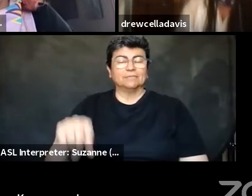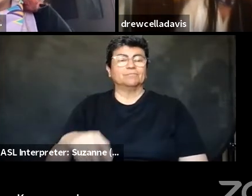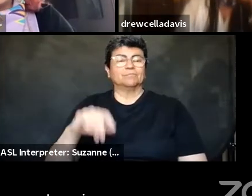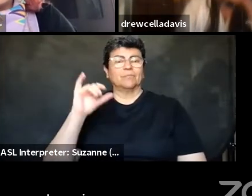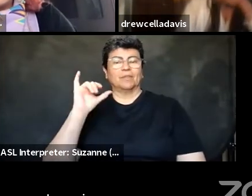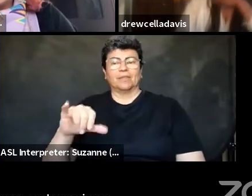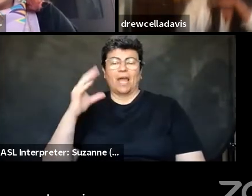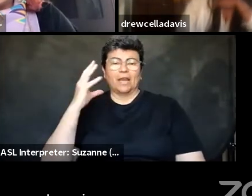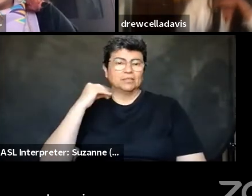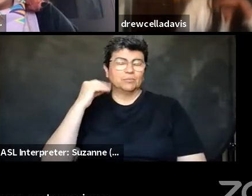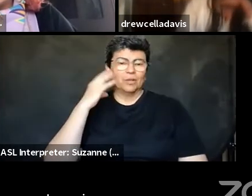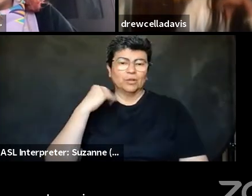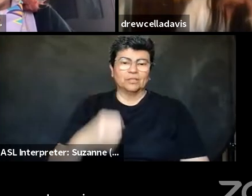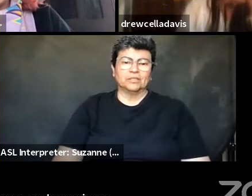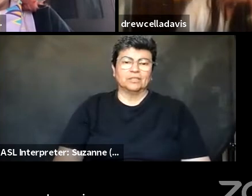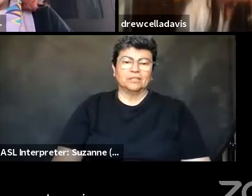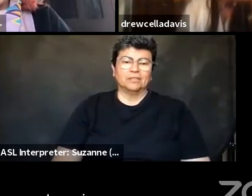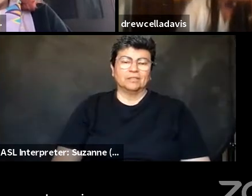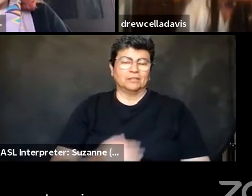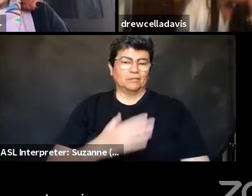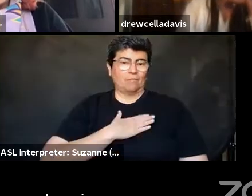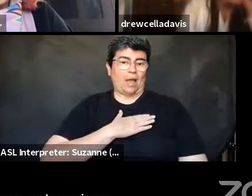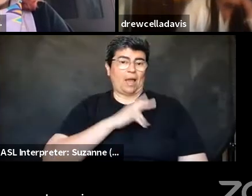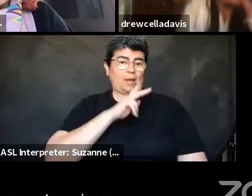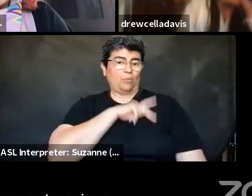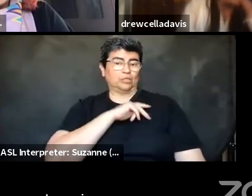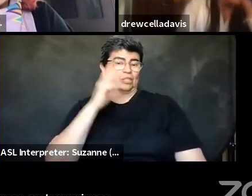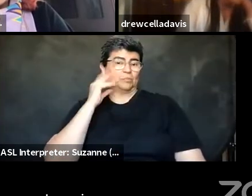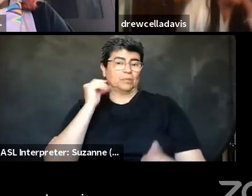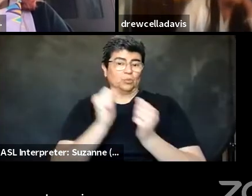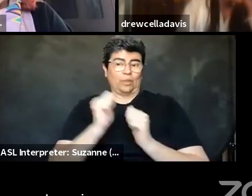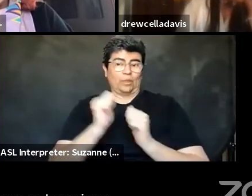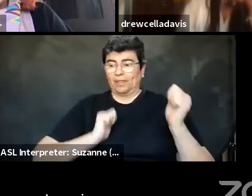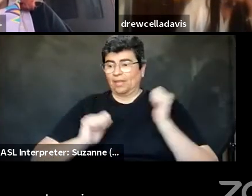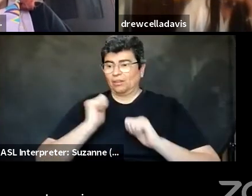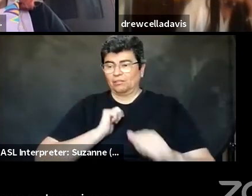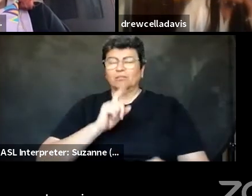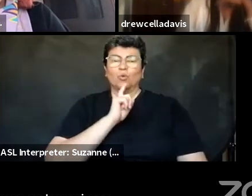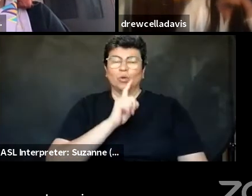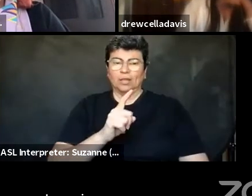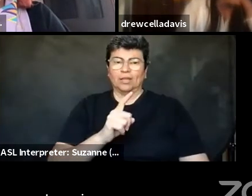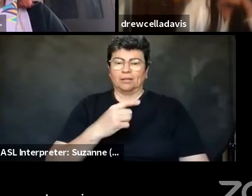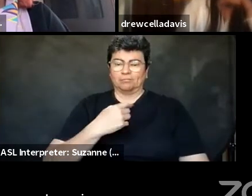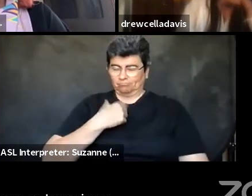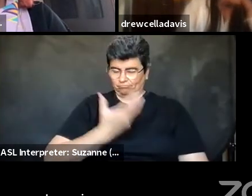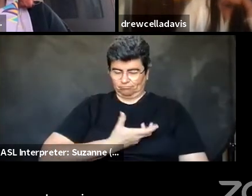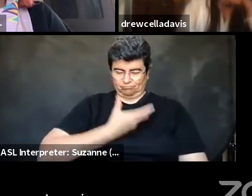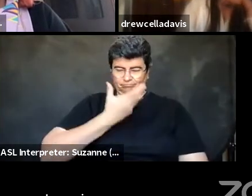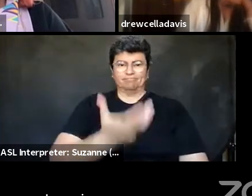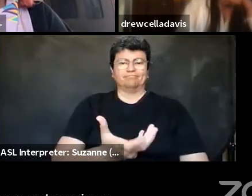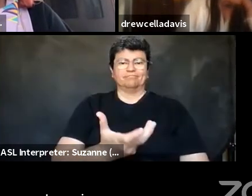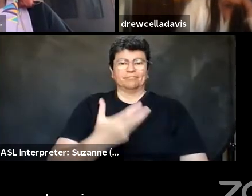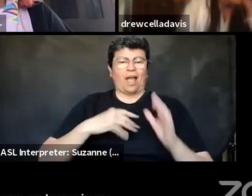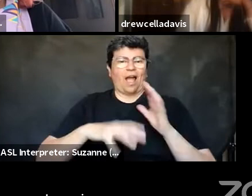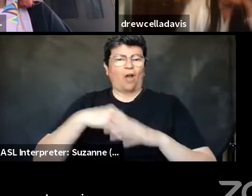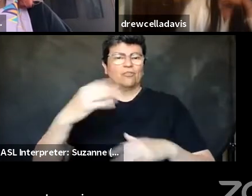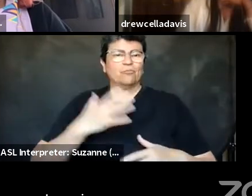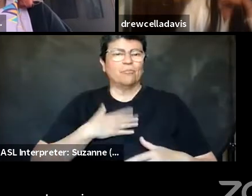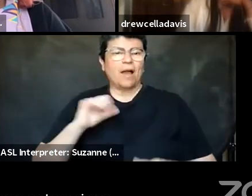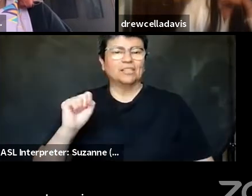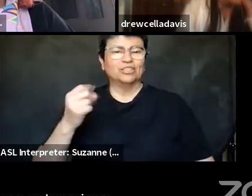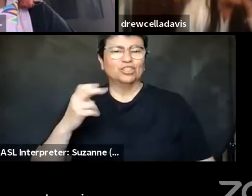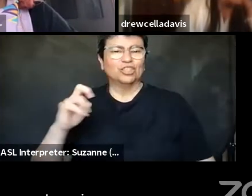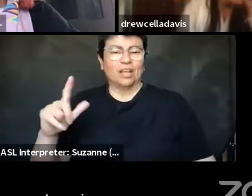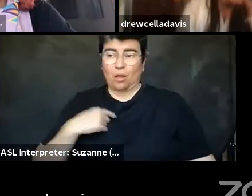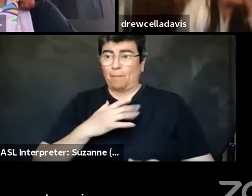experience, my own personal experience with theater, it really brought me out of my shell and probably changed the direction of my